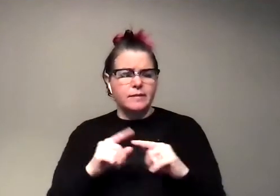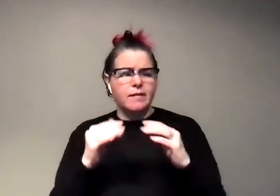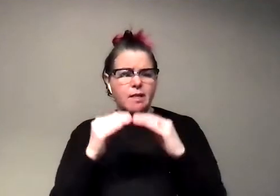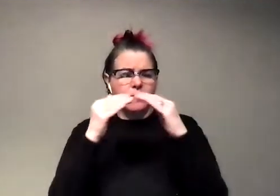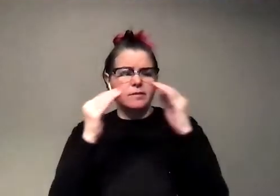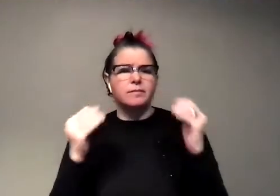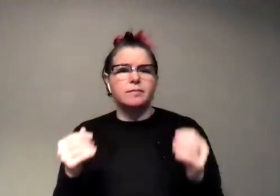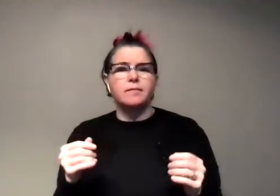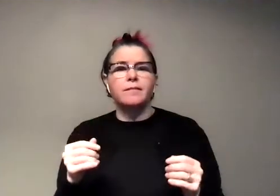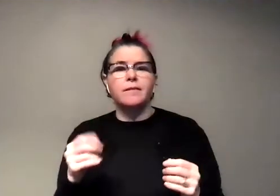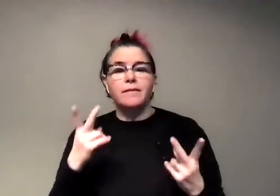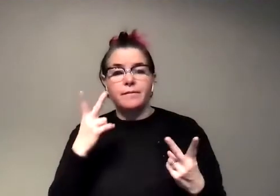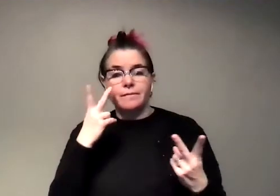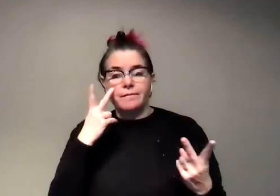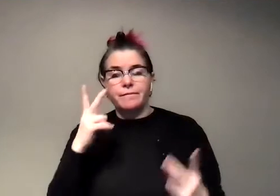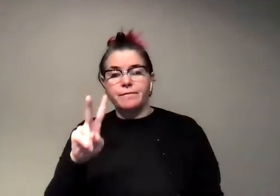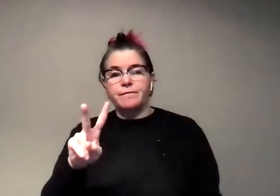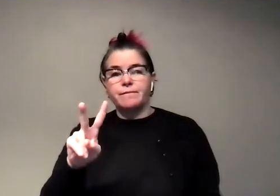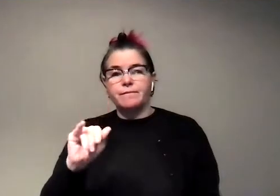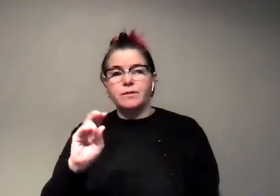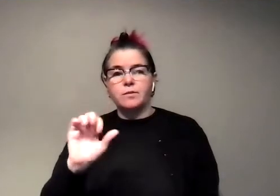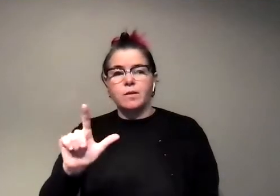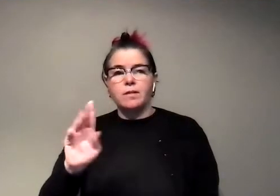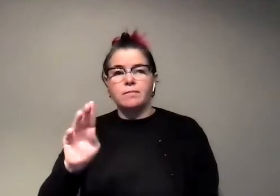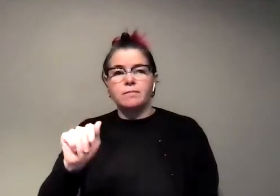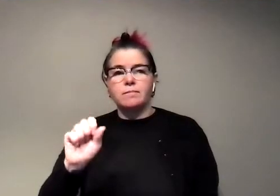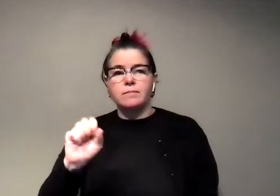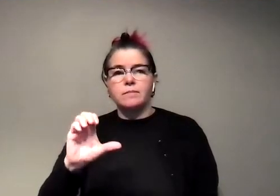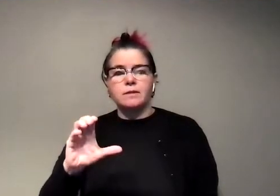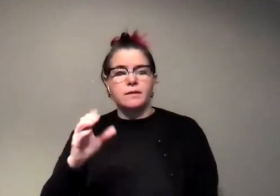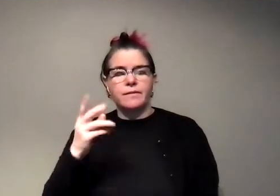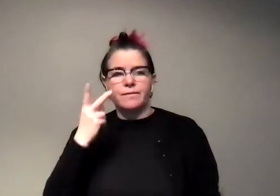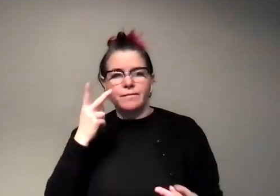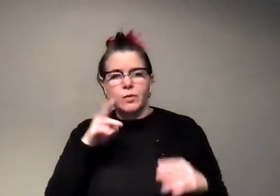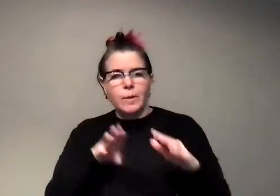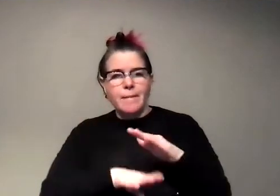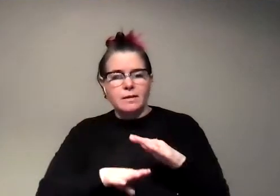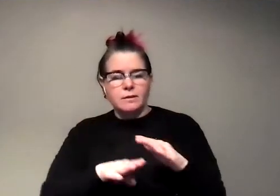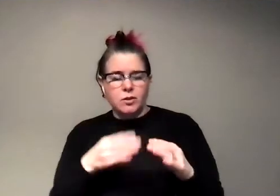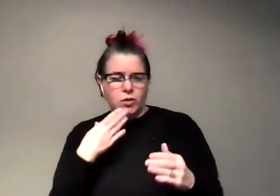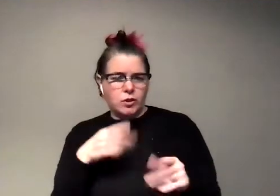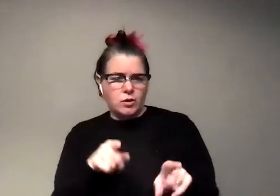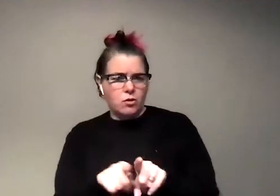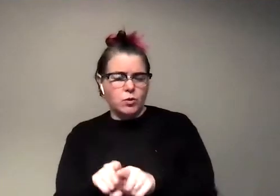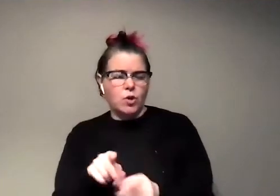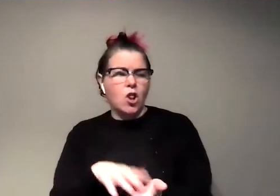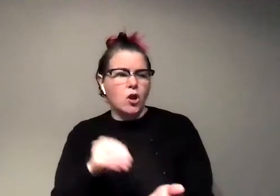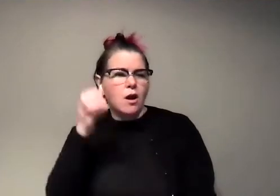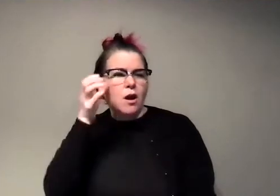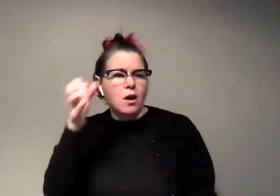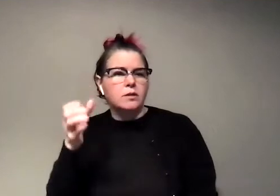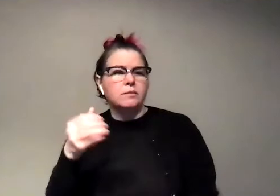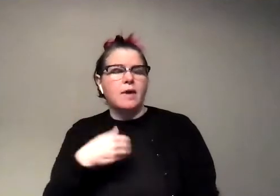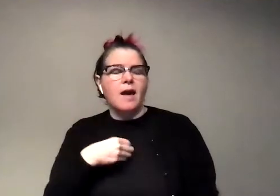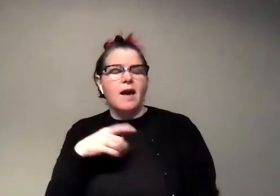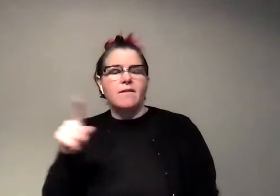Visual Basic is a good one as well, to learn those concepts as well, because it like has a drag or drop